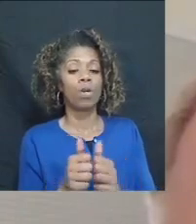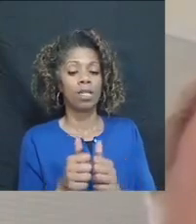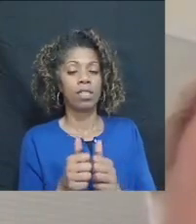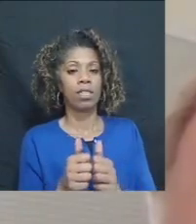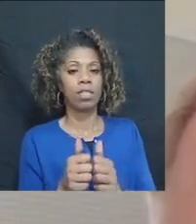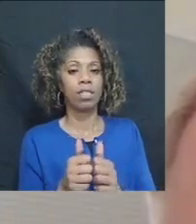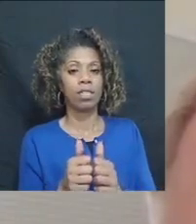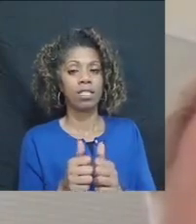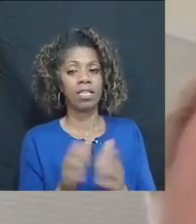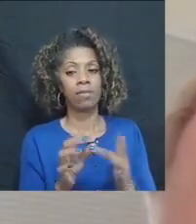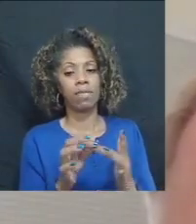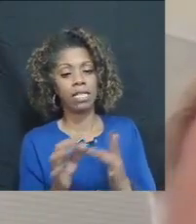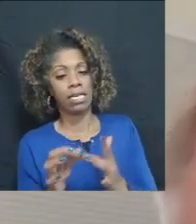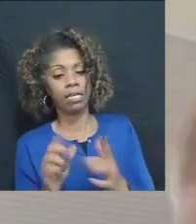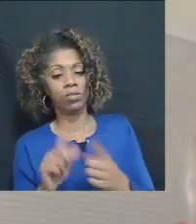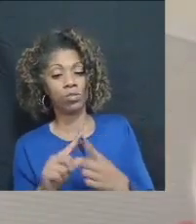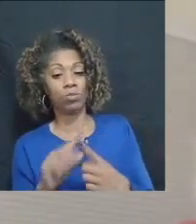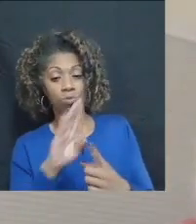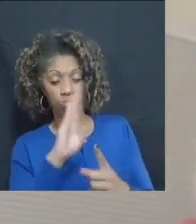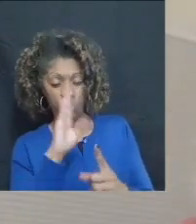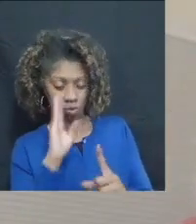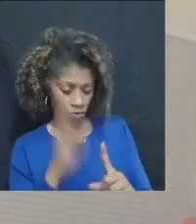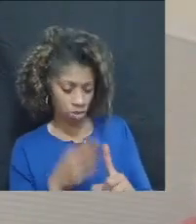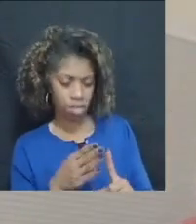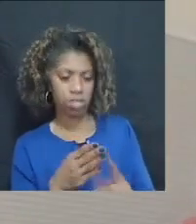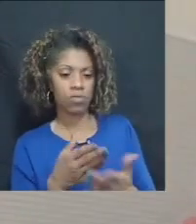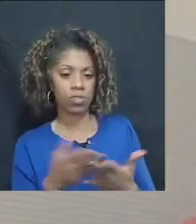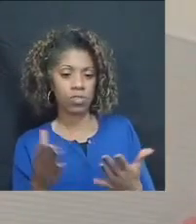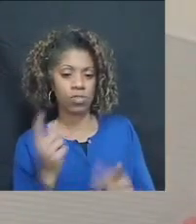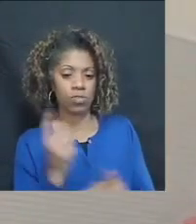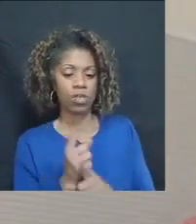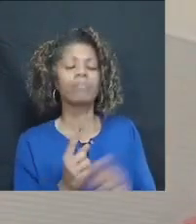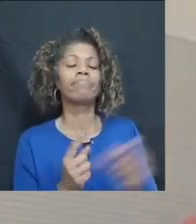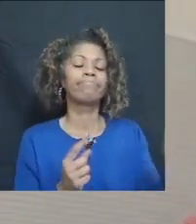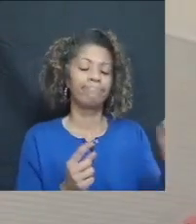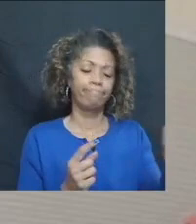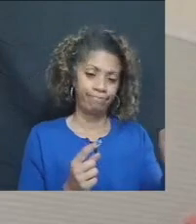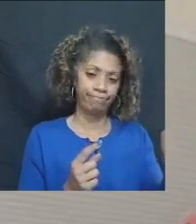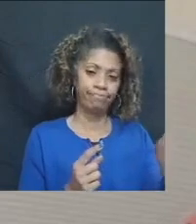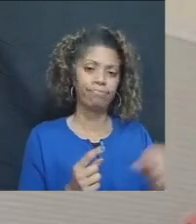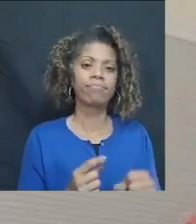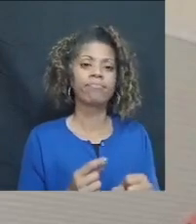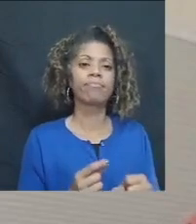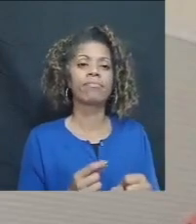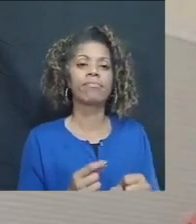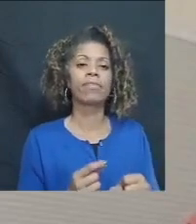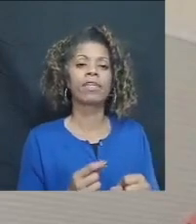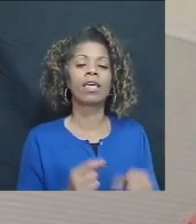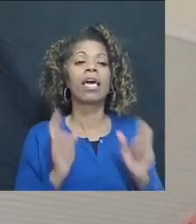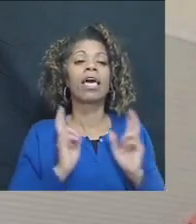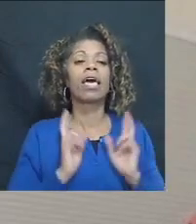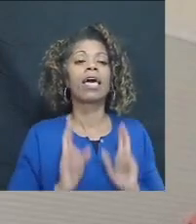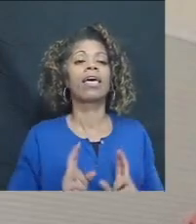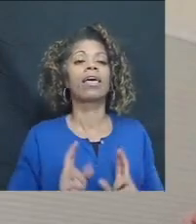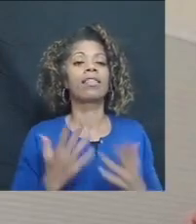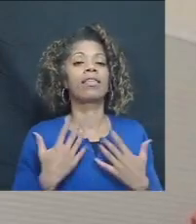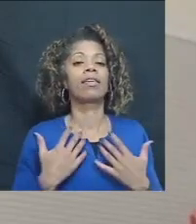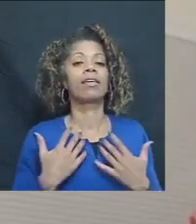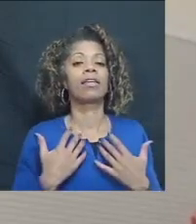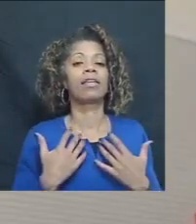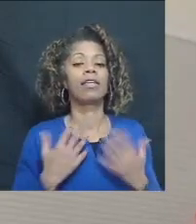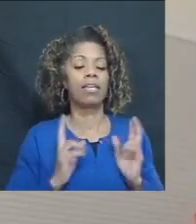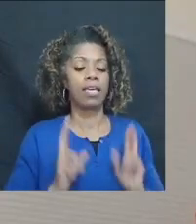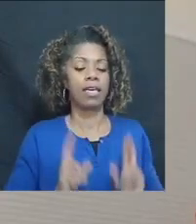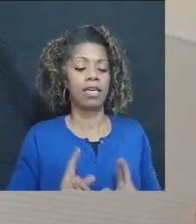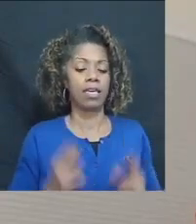That's exactly right. We've got on the ground now, we've got Health and Human Services has divided the country into 10 regions. And so